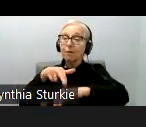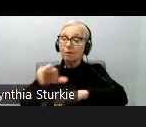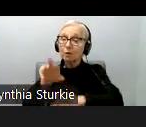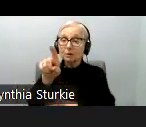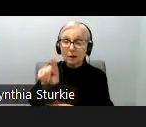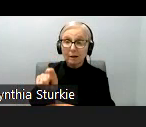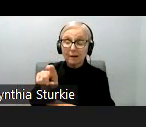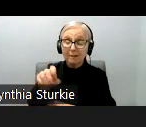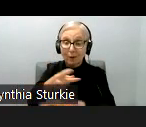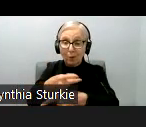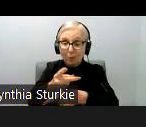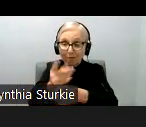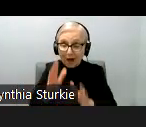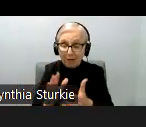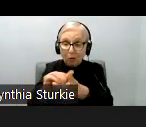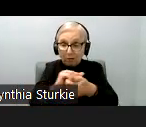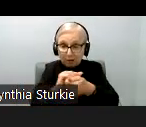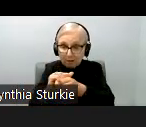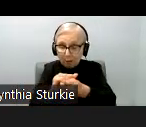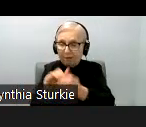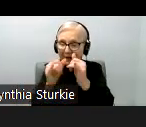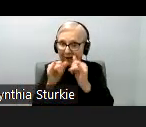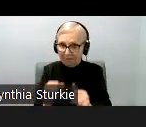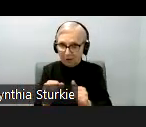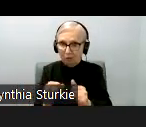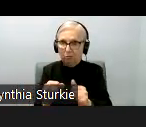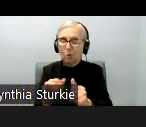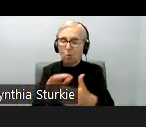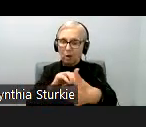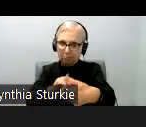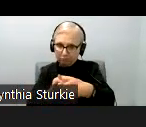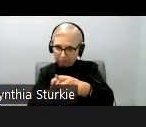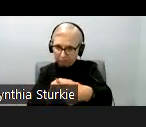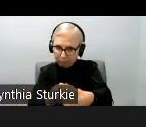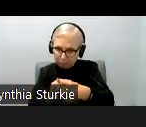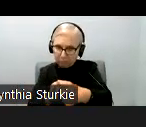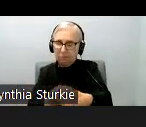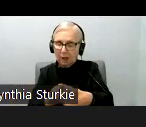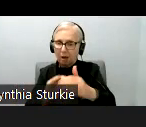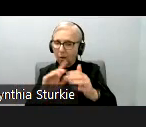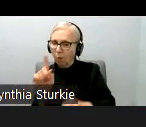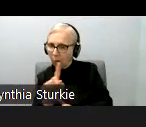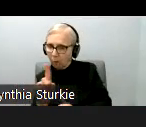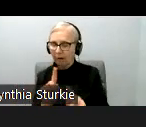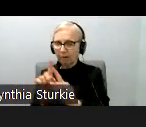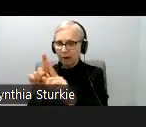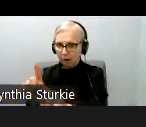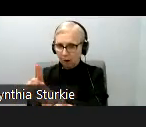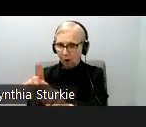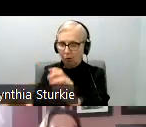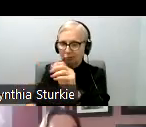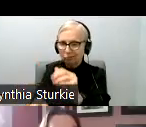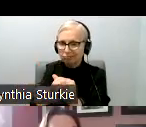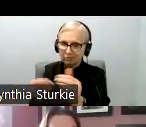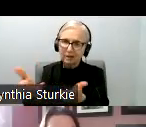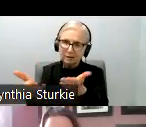be provided in collaboration with the individual. We want it to be a collaborative effort of where that individual goes to receive different